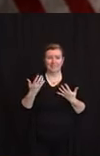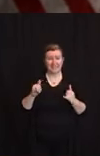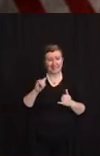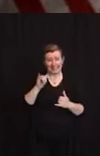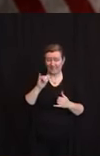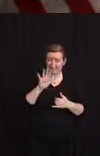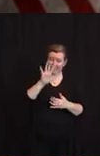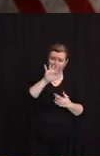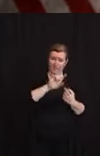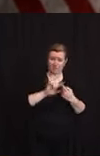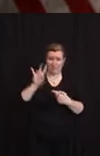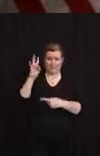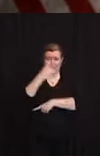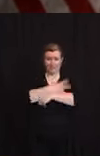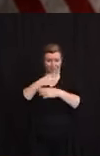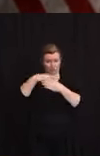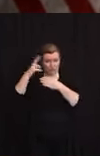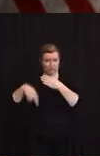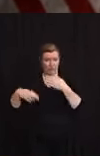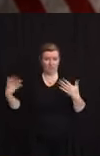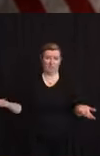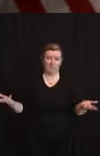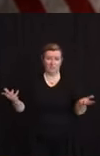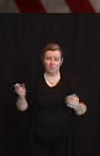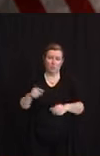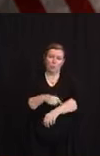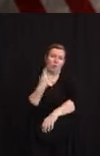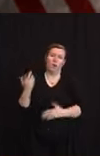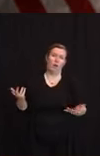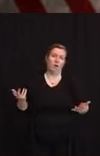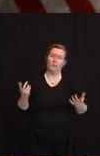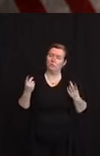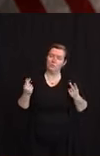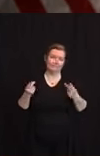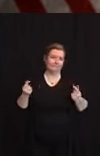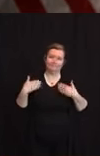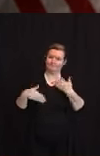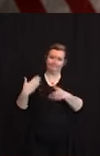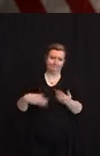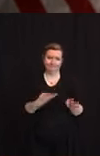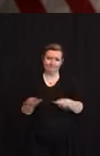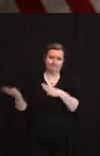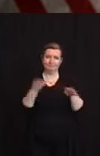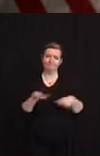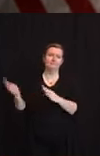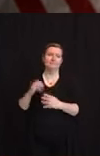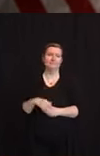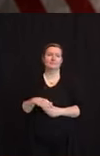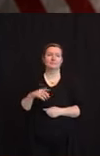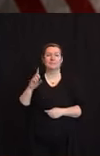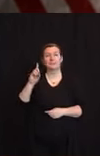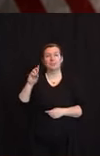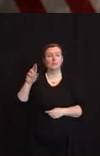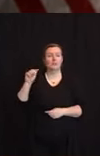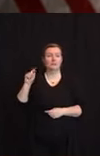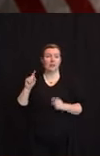enough, right? That's not fast enough. You can't, and then Christina's making the point, okay, hopefully you get the test result back